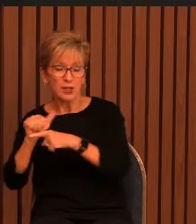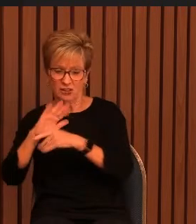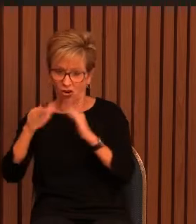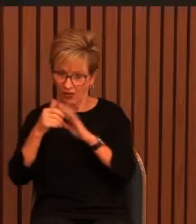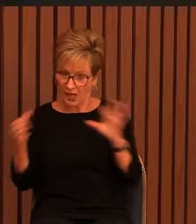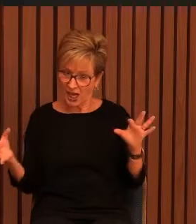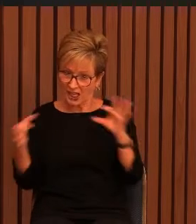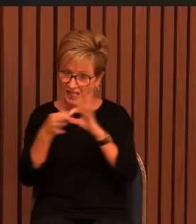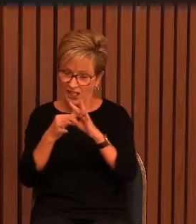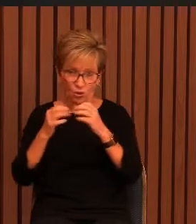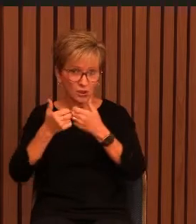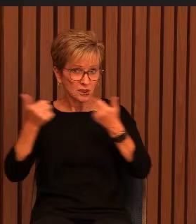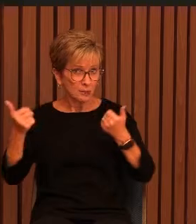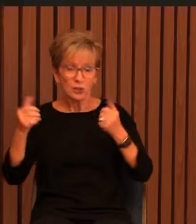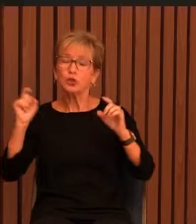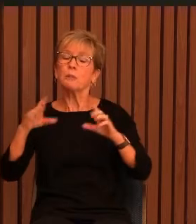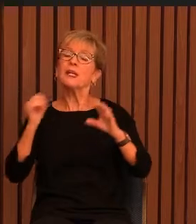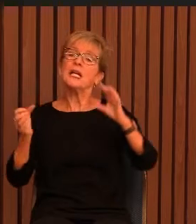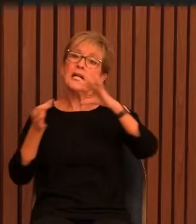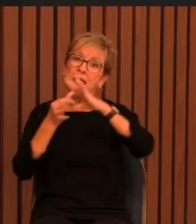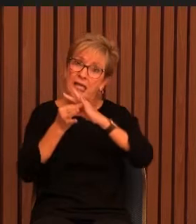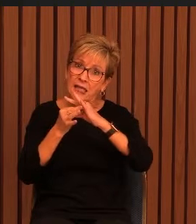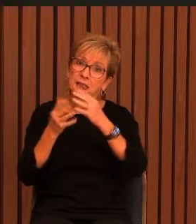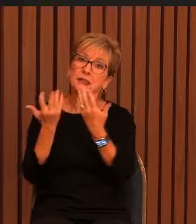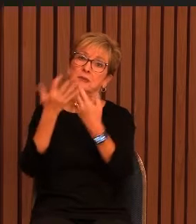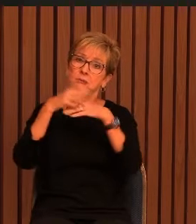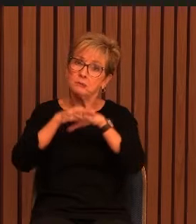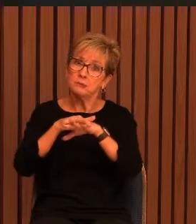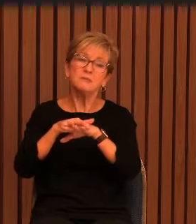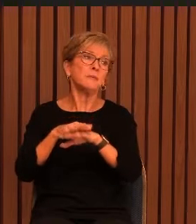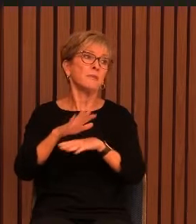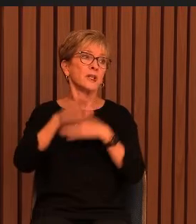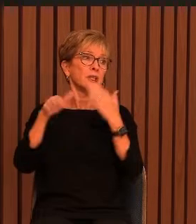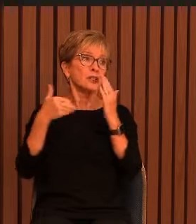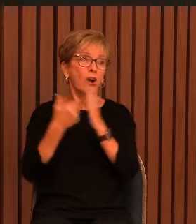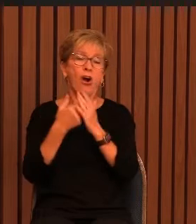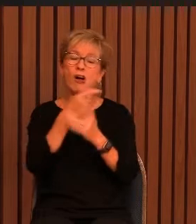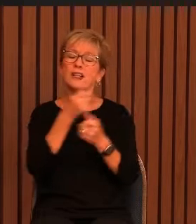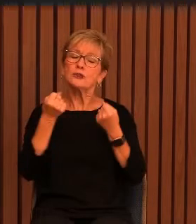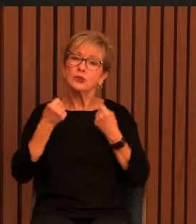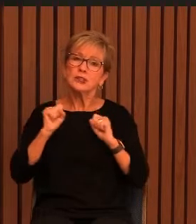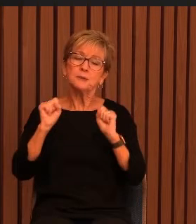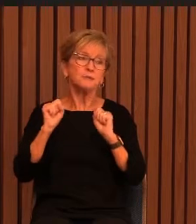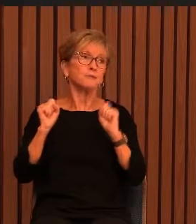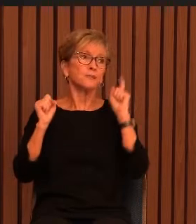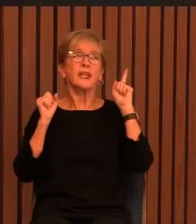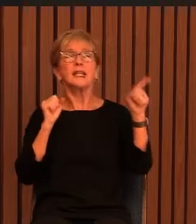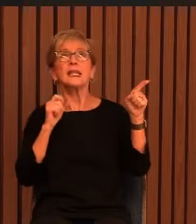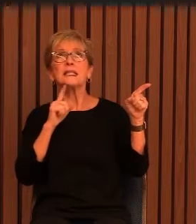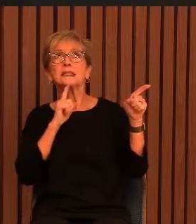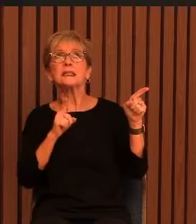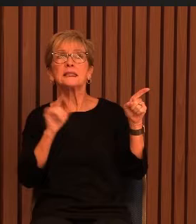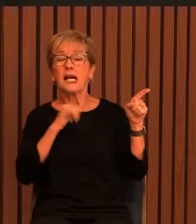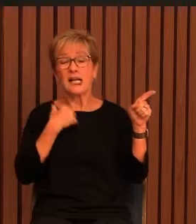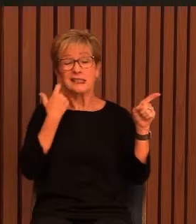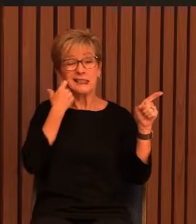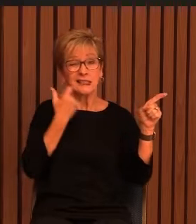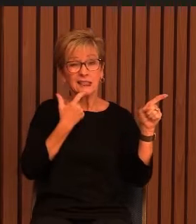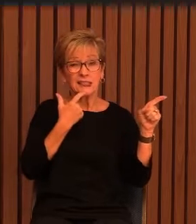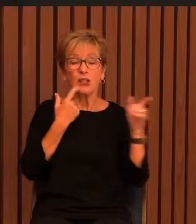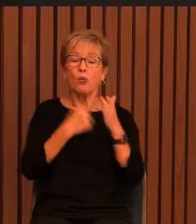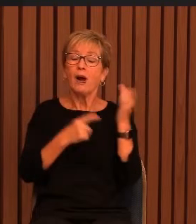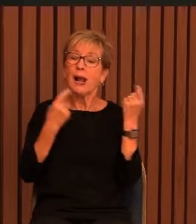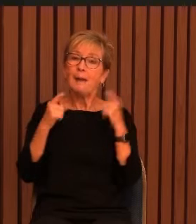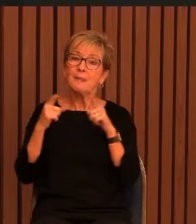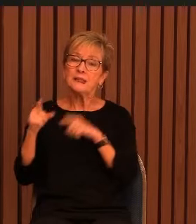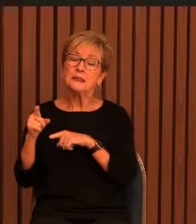The word coherence comes to mind. So this was just our attempt to, because here, as I said earlier, what happens